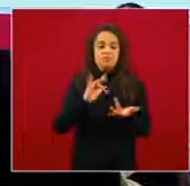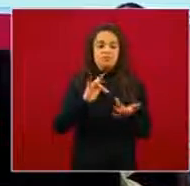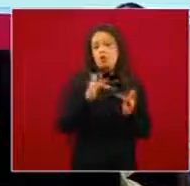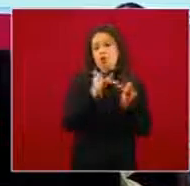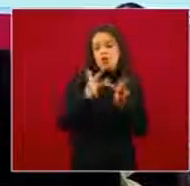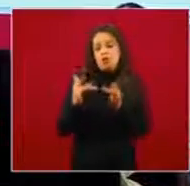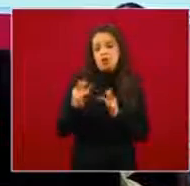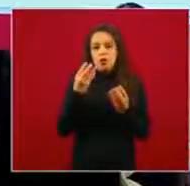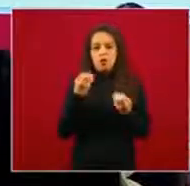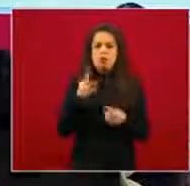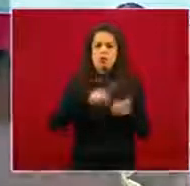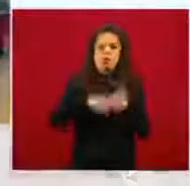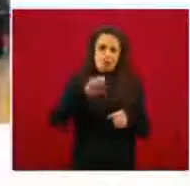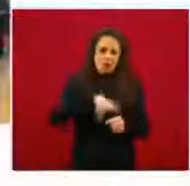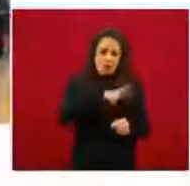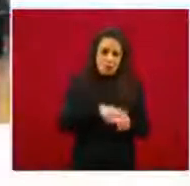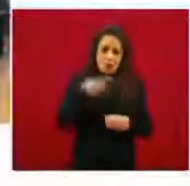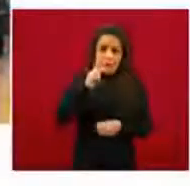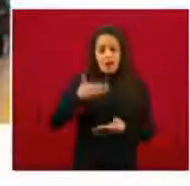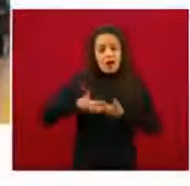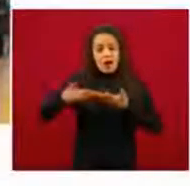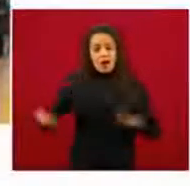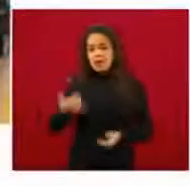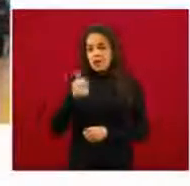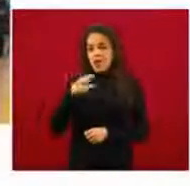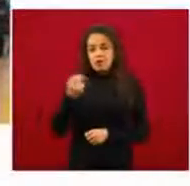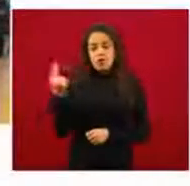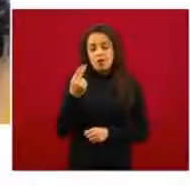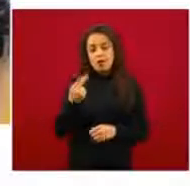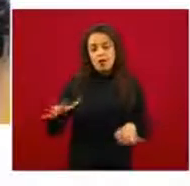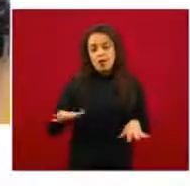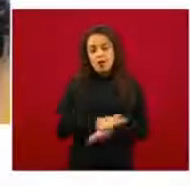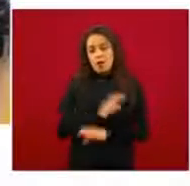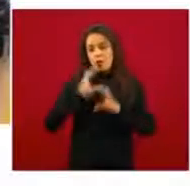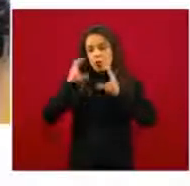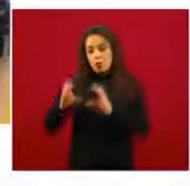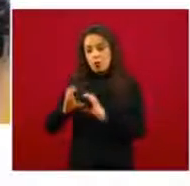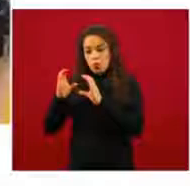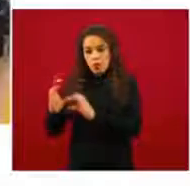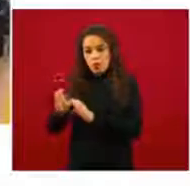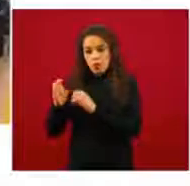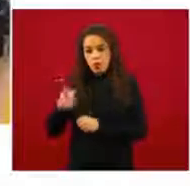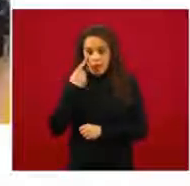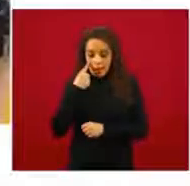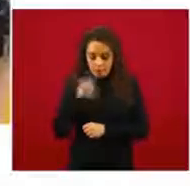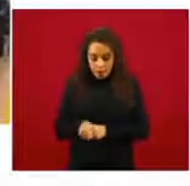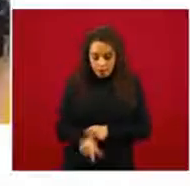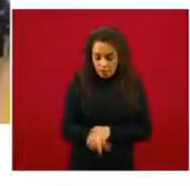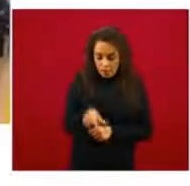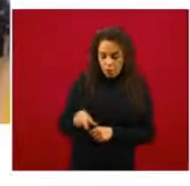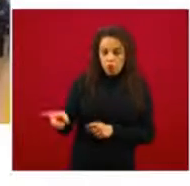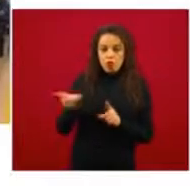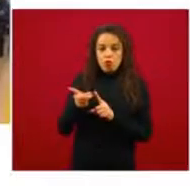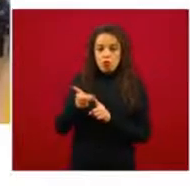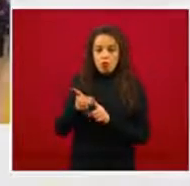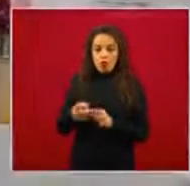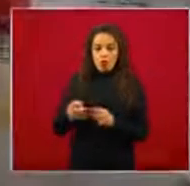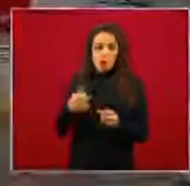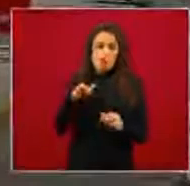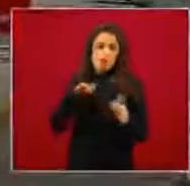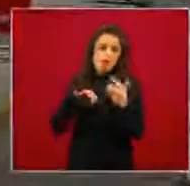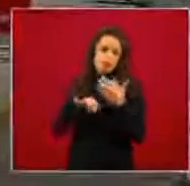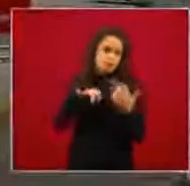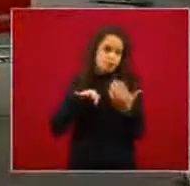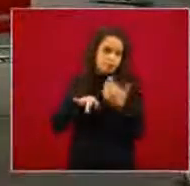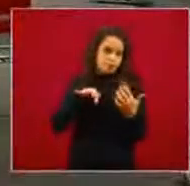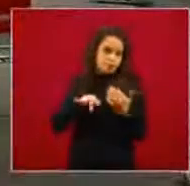of situations which were very common. Now we must take care that these signs will allow us where we should